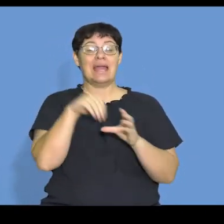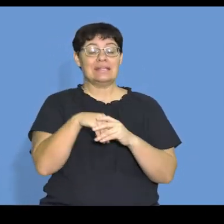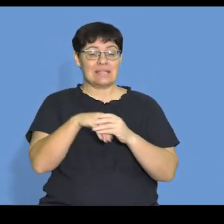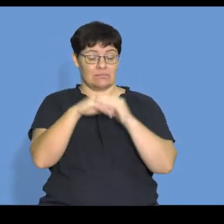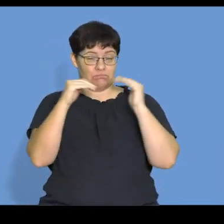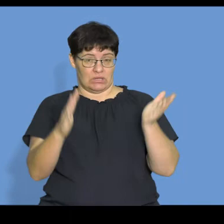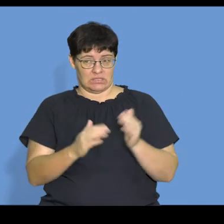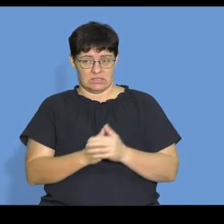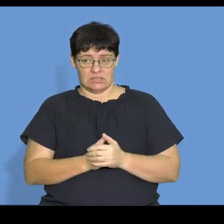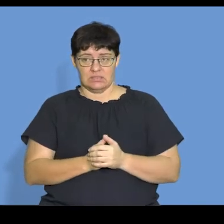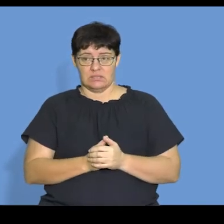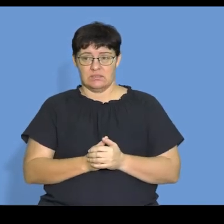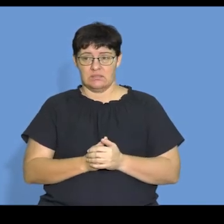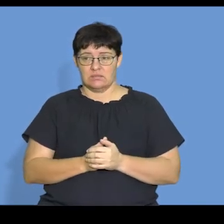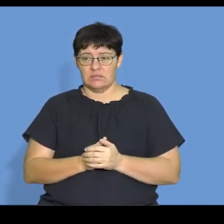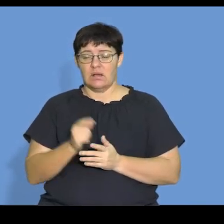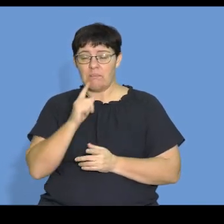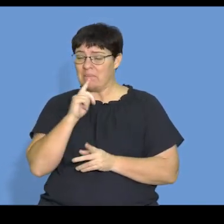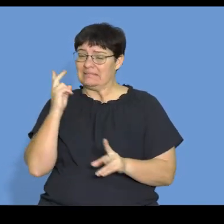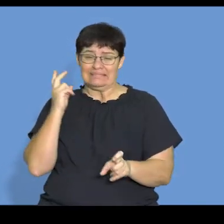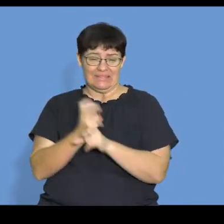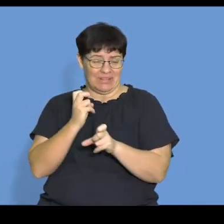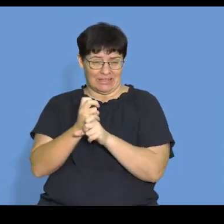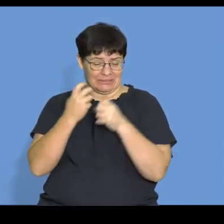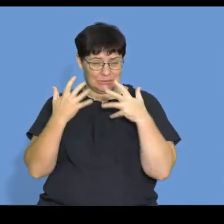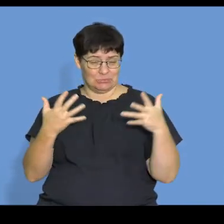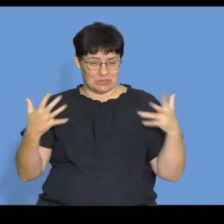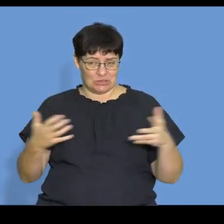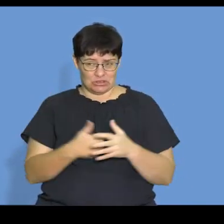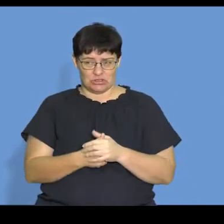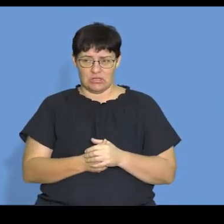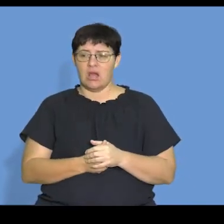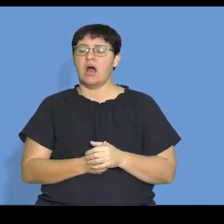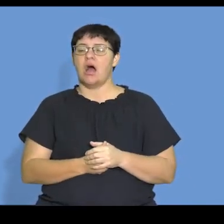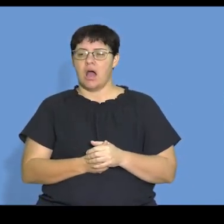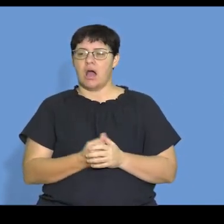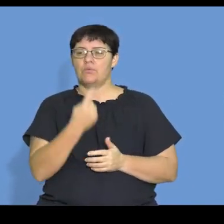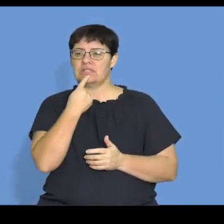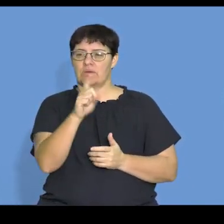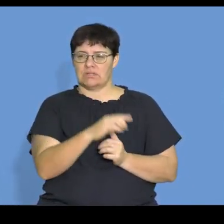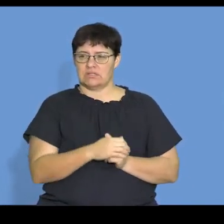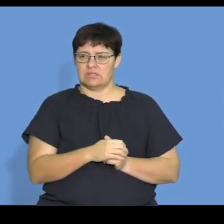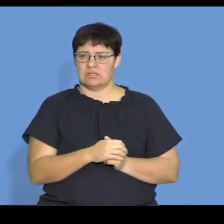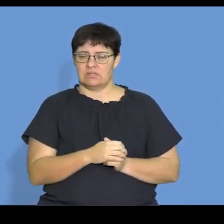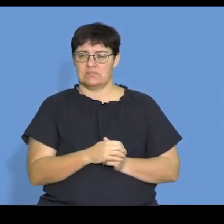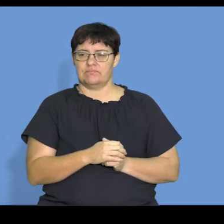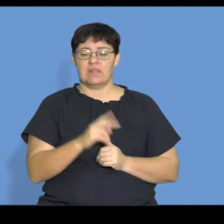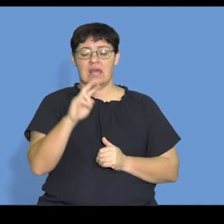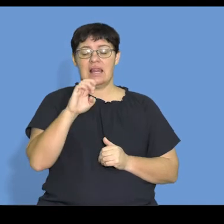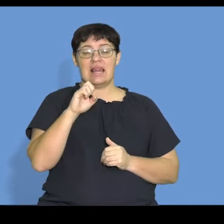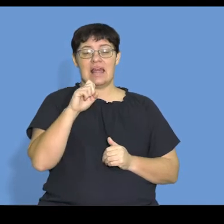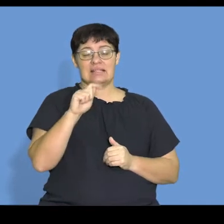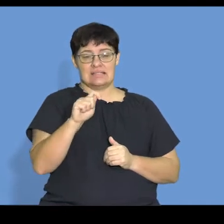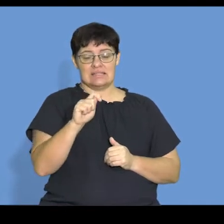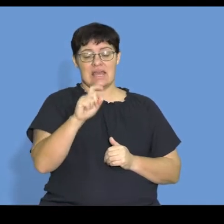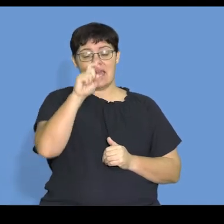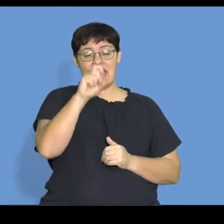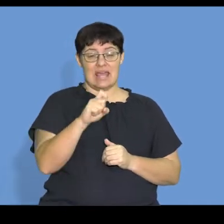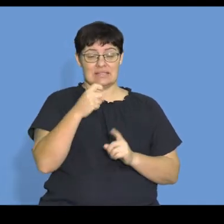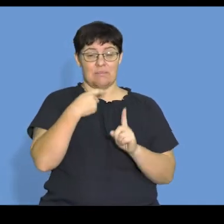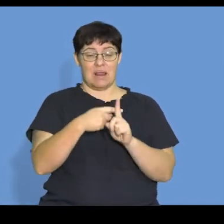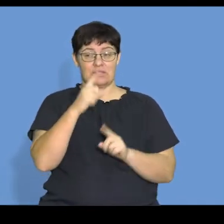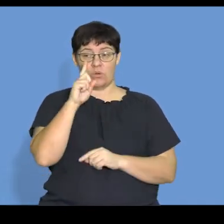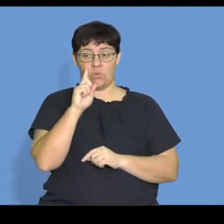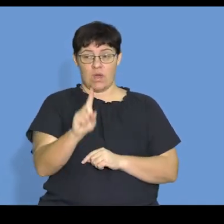bracket, if this is too difficult for you, you can then just say let the x